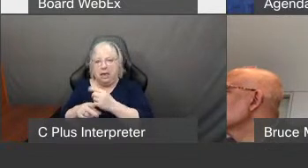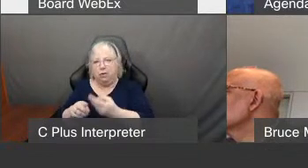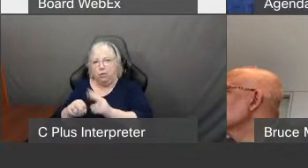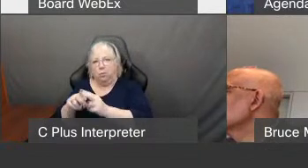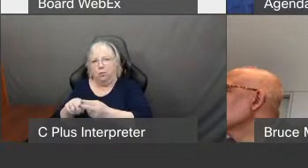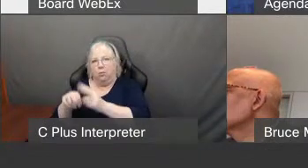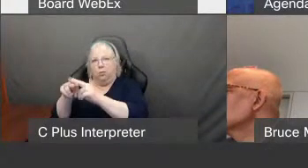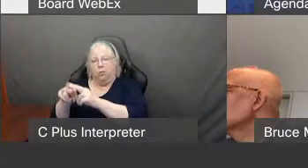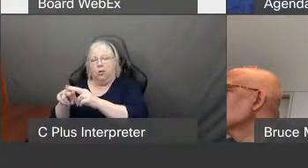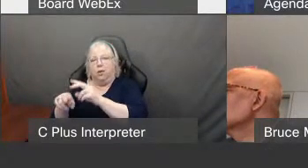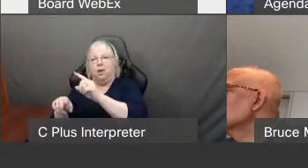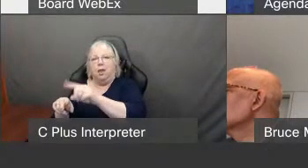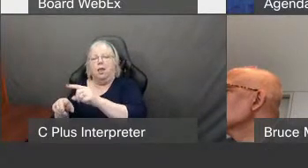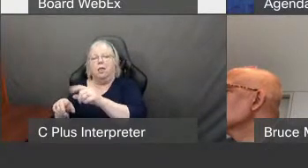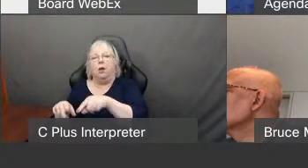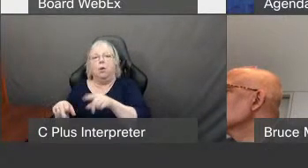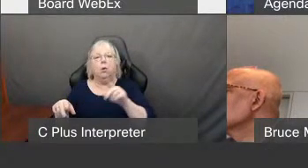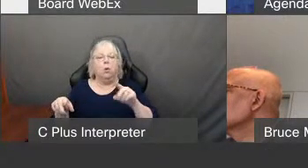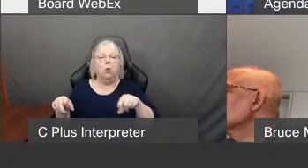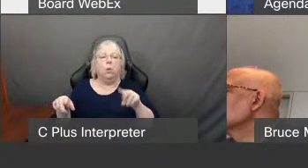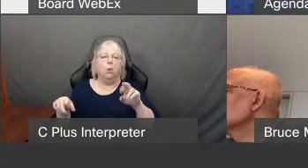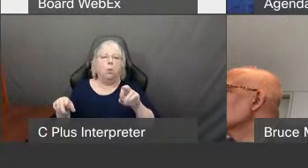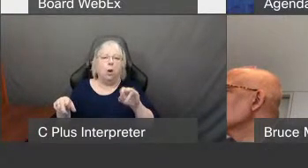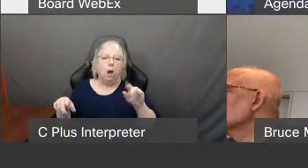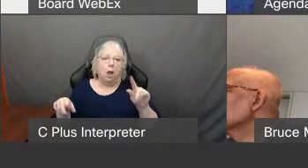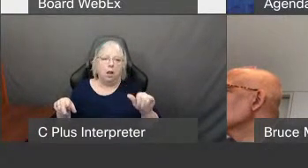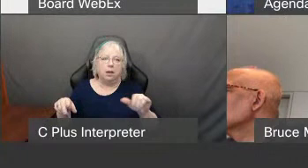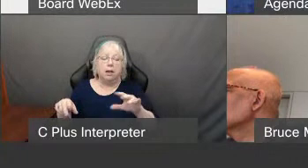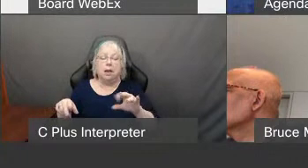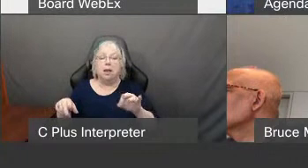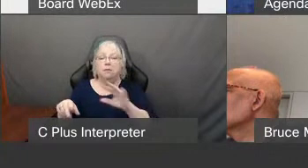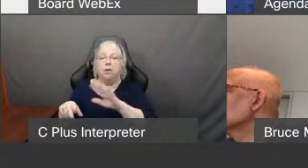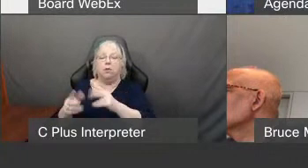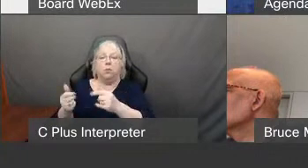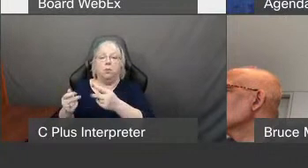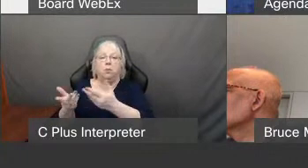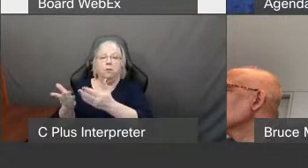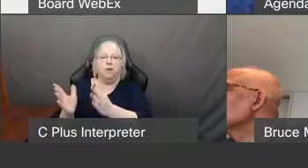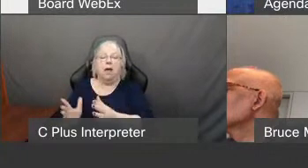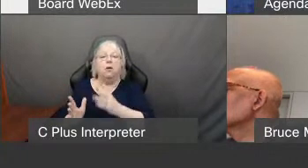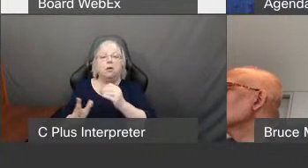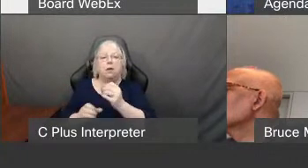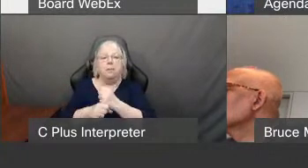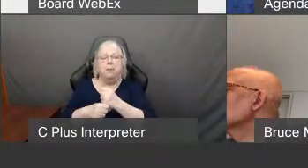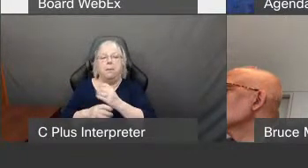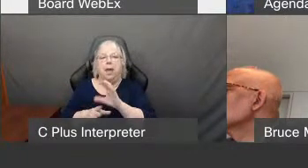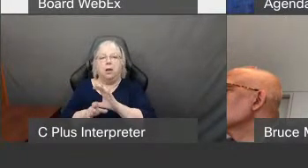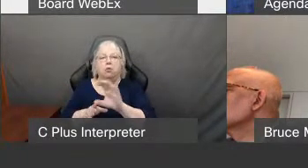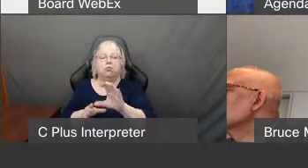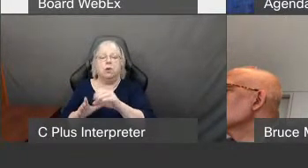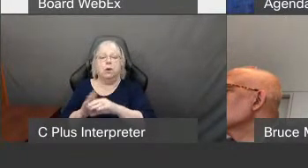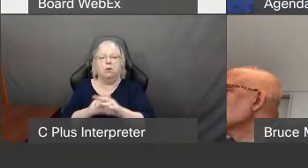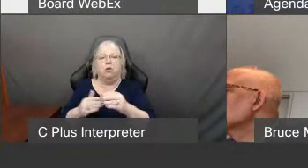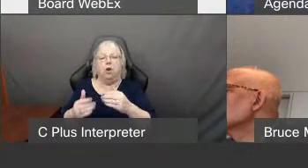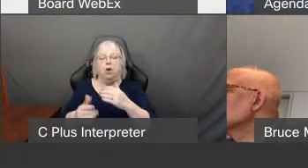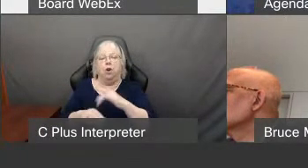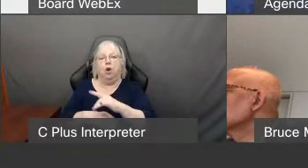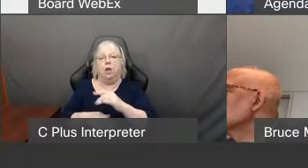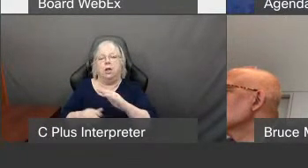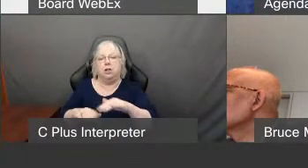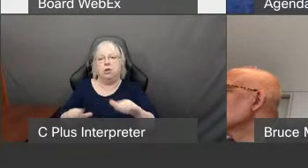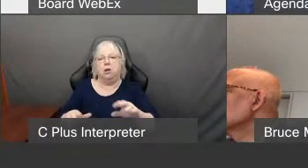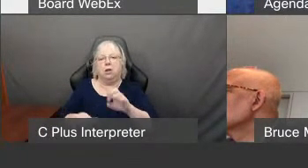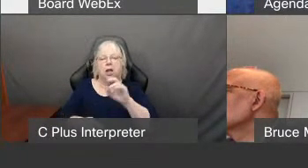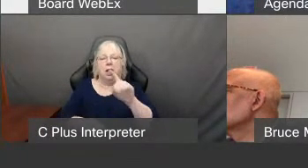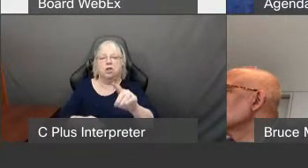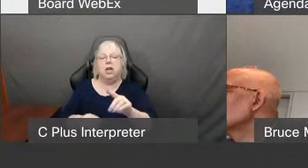more sustainable businesses, and make those careers in early childhood education more viable long-term careers rather than short-term stays in